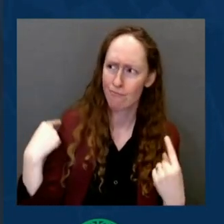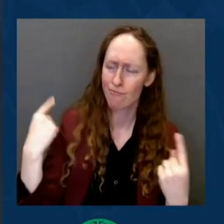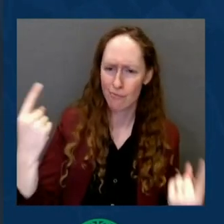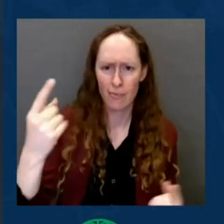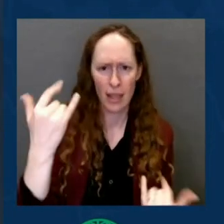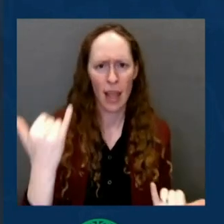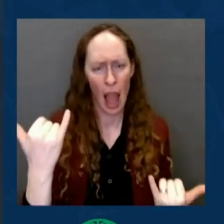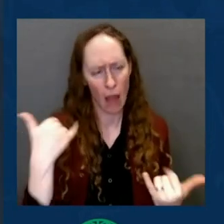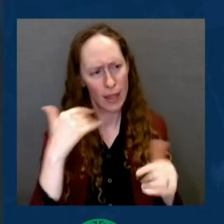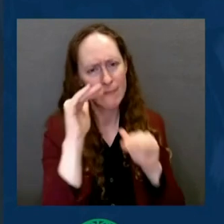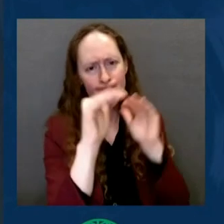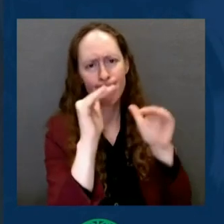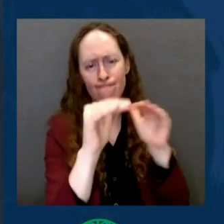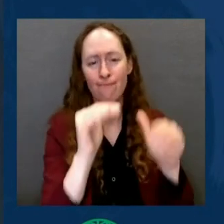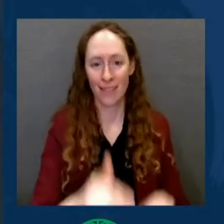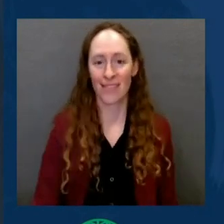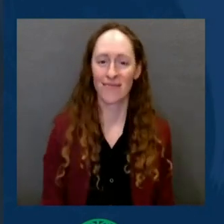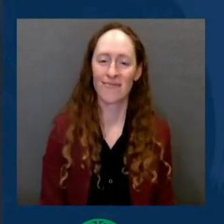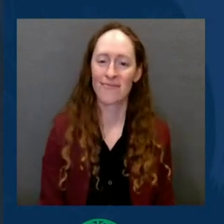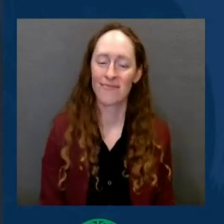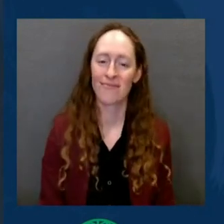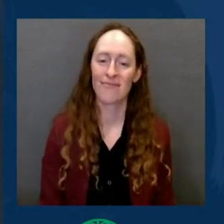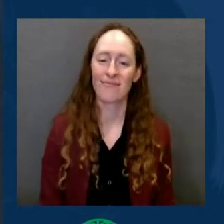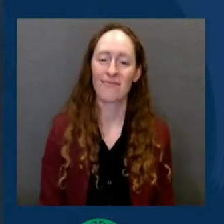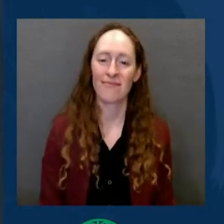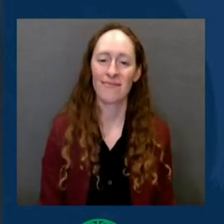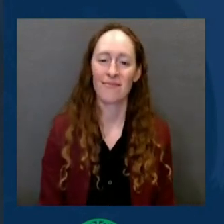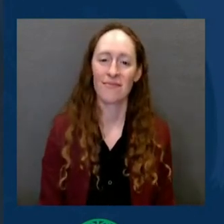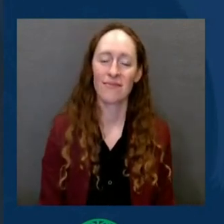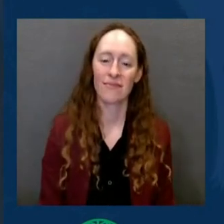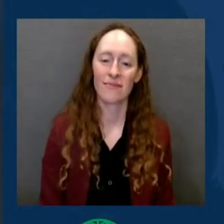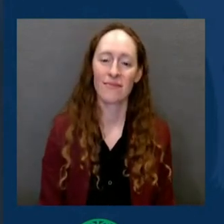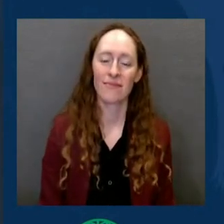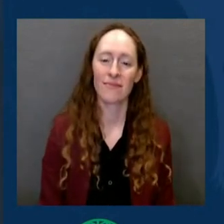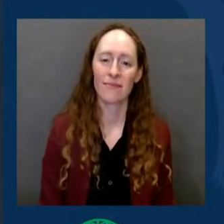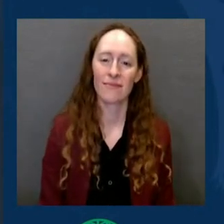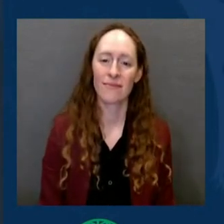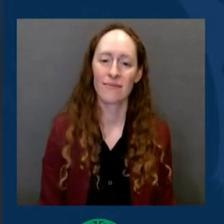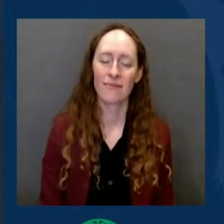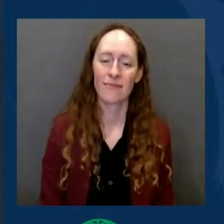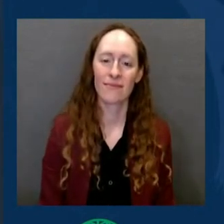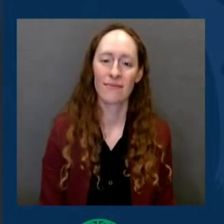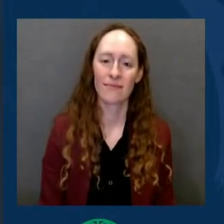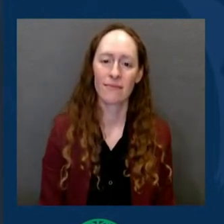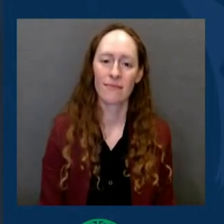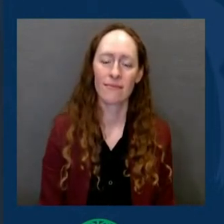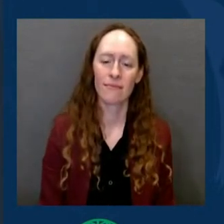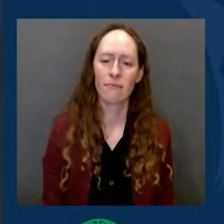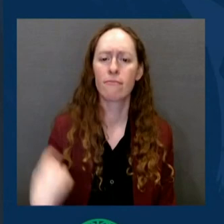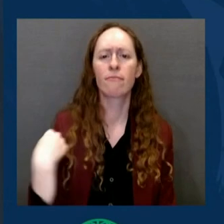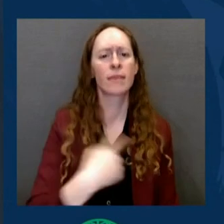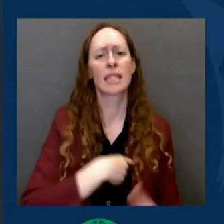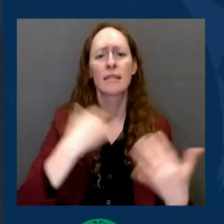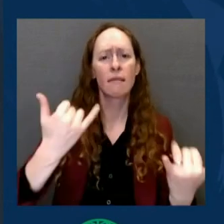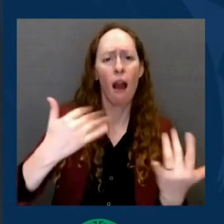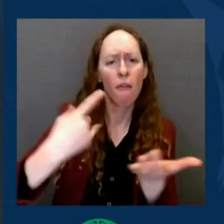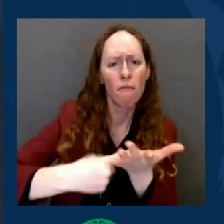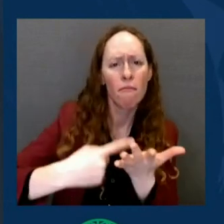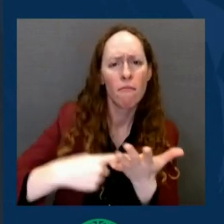foundation principles of global peace and security enshrined in the UN Charter and the UN and in the